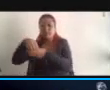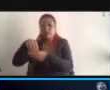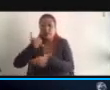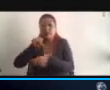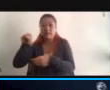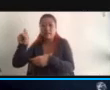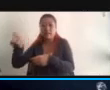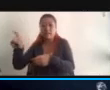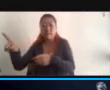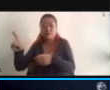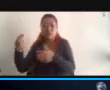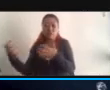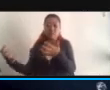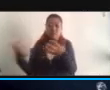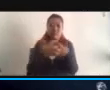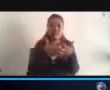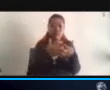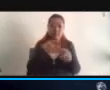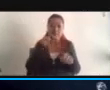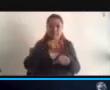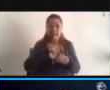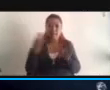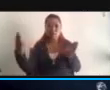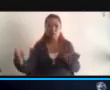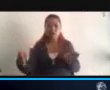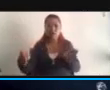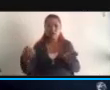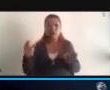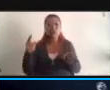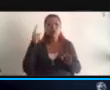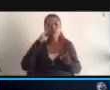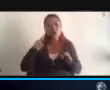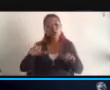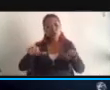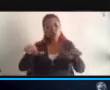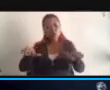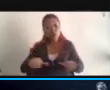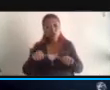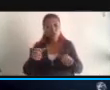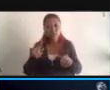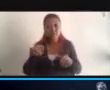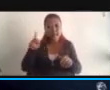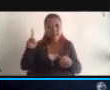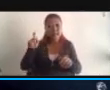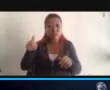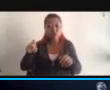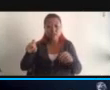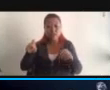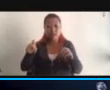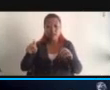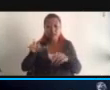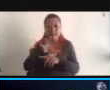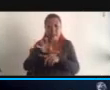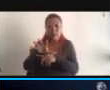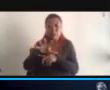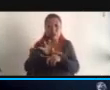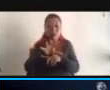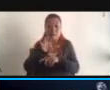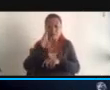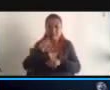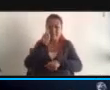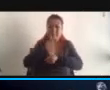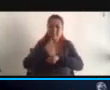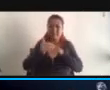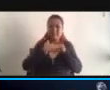window. To take a picture, you actually need a camera to be stabilized. So there is a handhold actually under